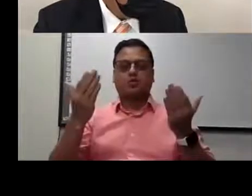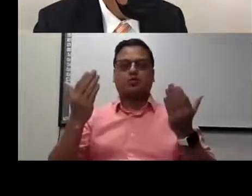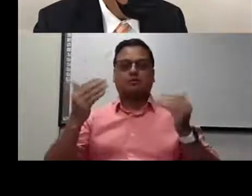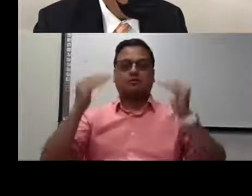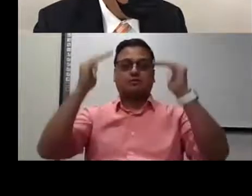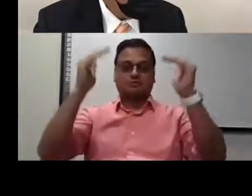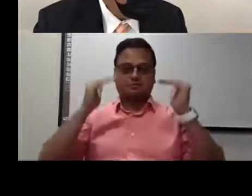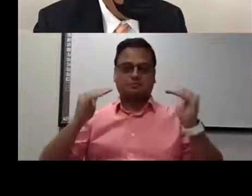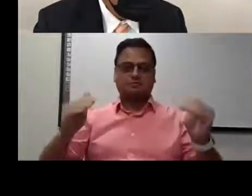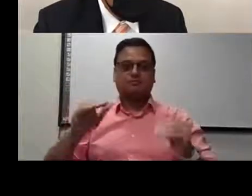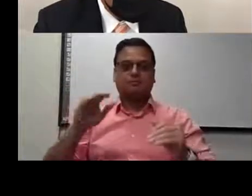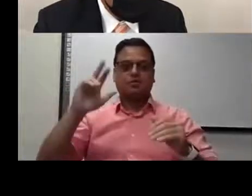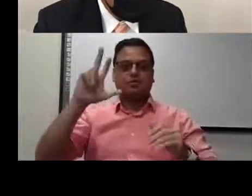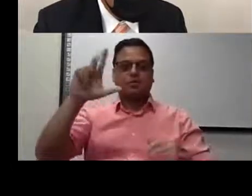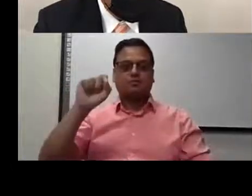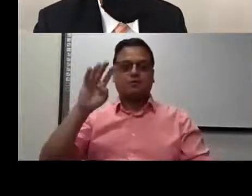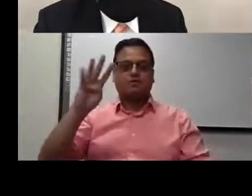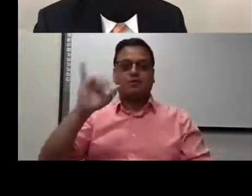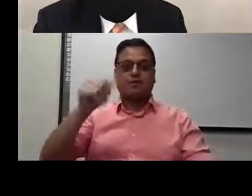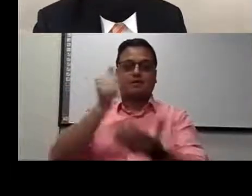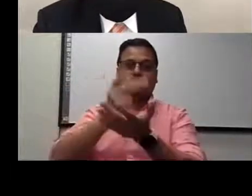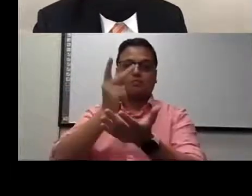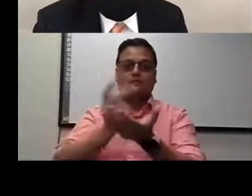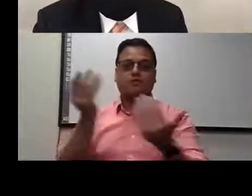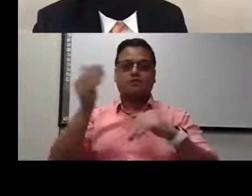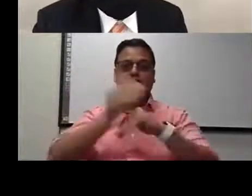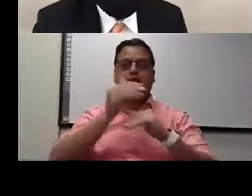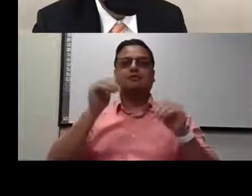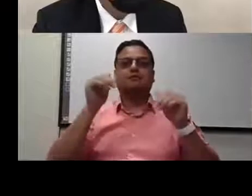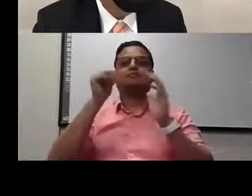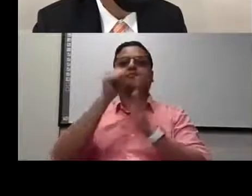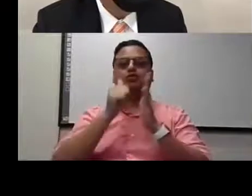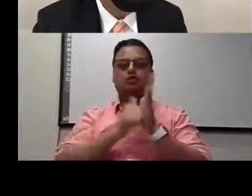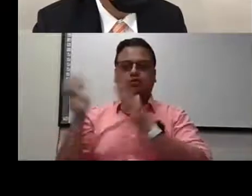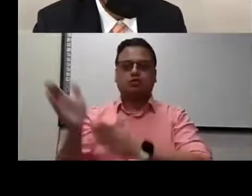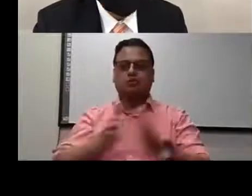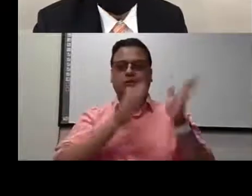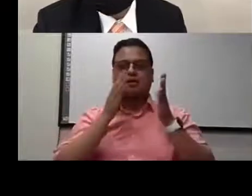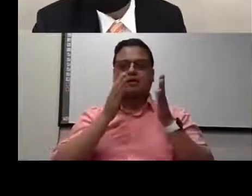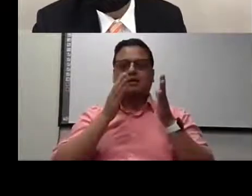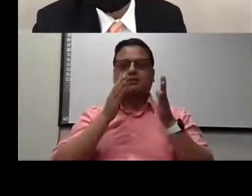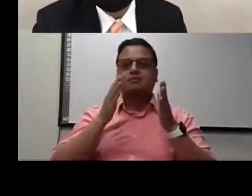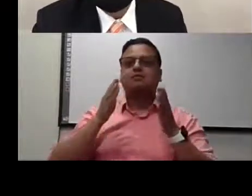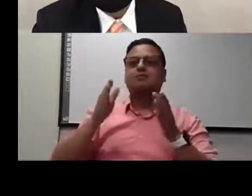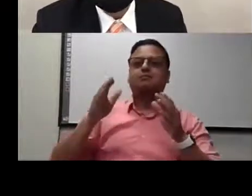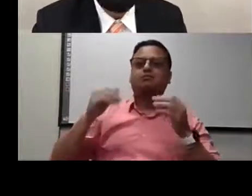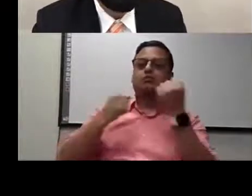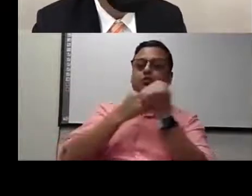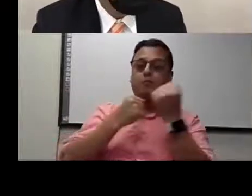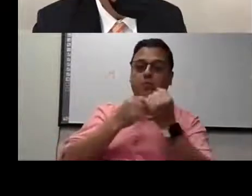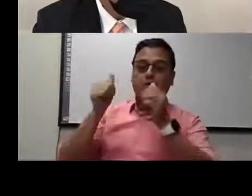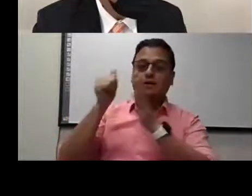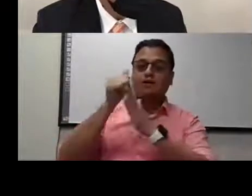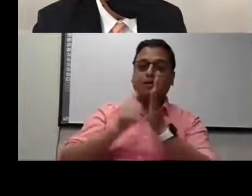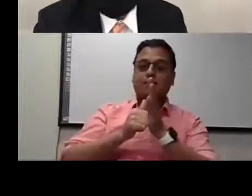Next is item 3.4, which is approval of tonight's agenda. Motion to approve tonight's agenda. Second. Thank you,